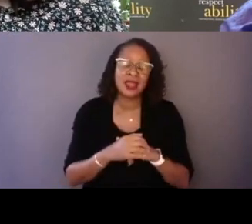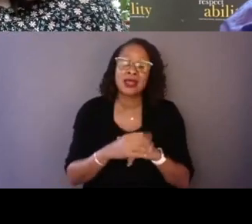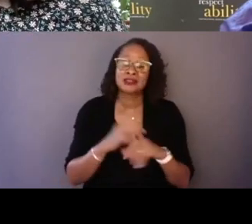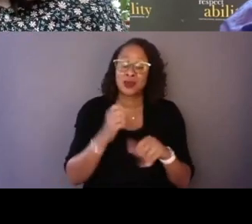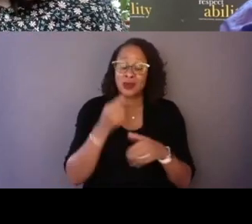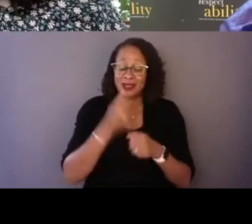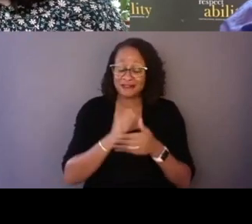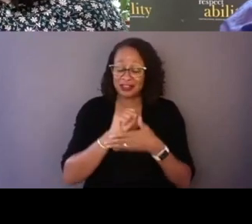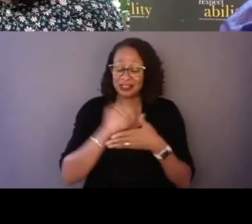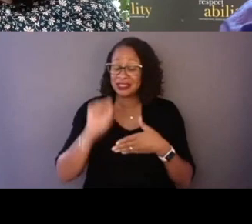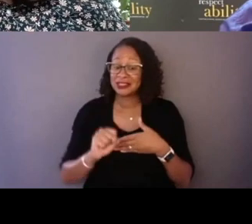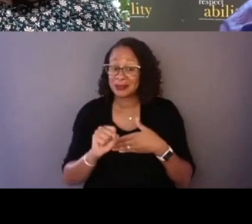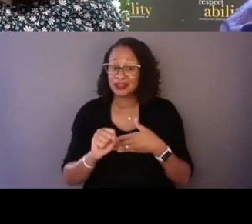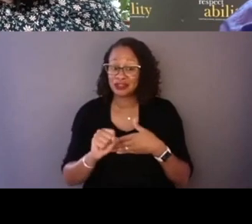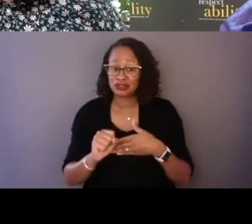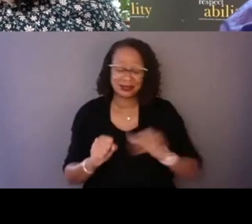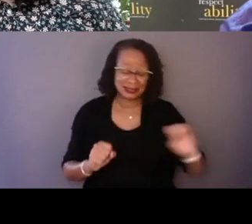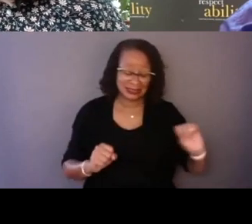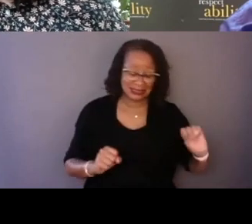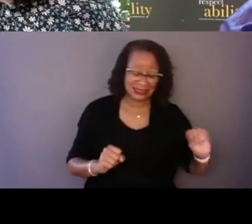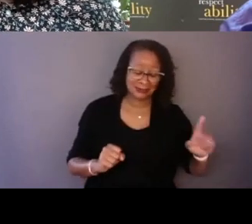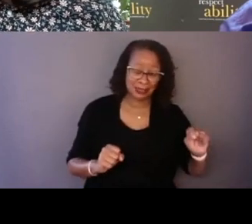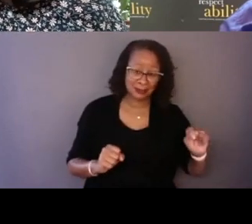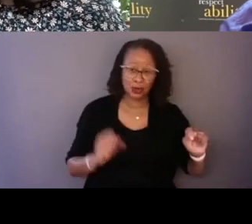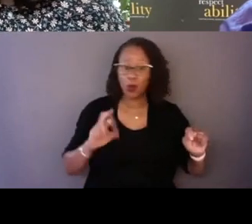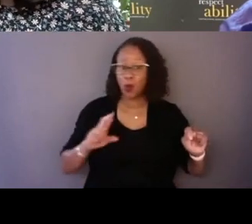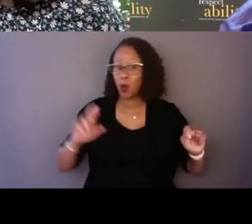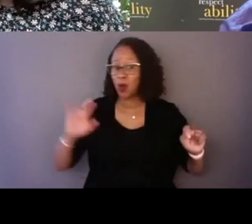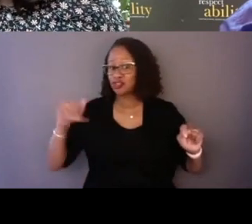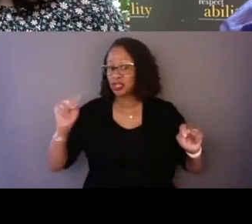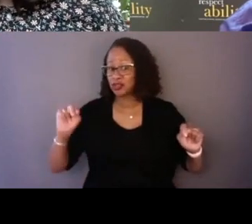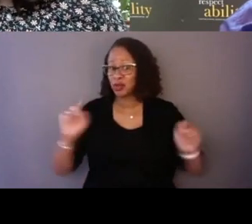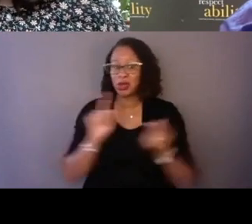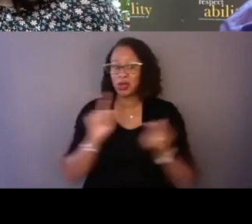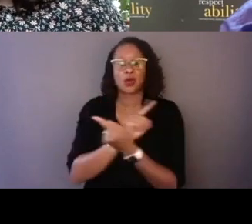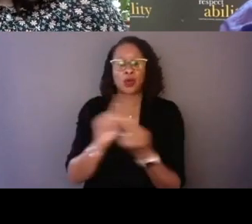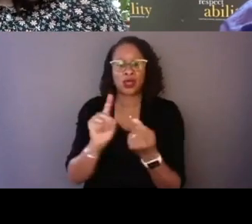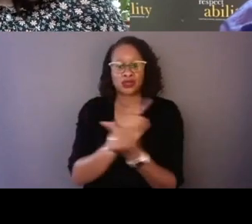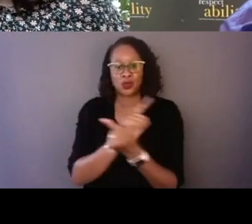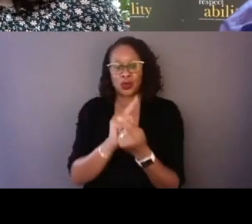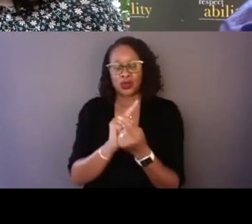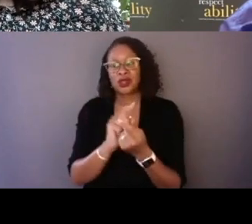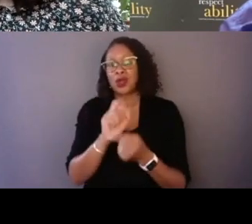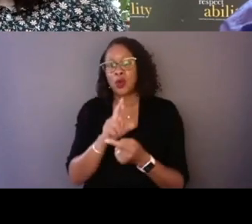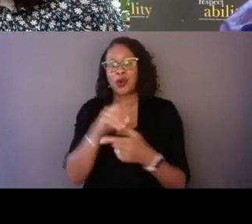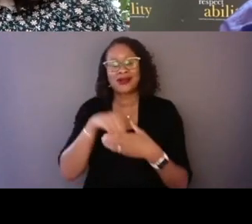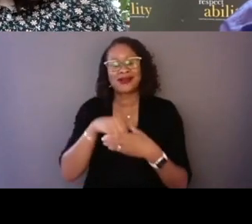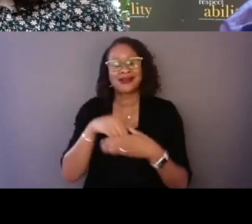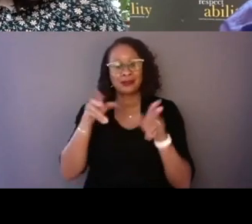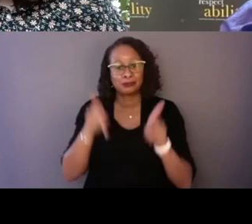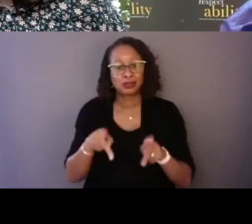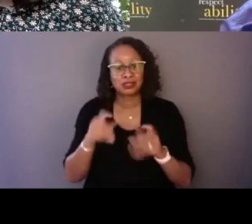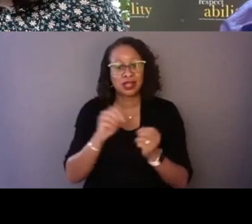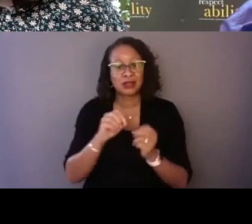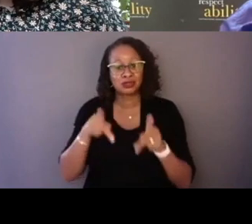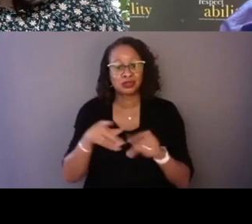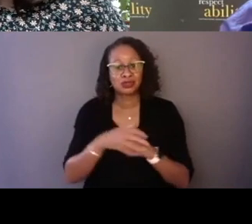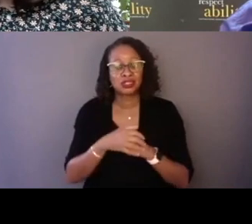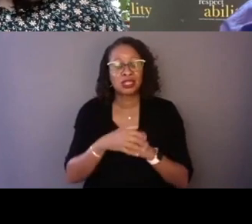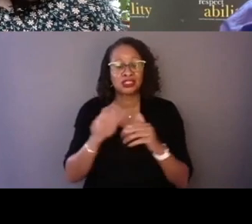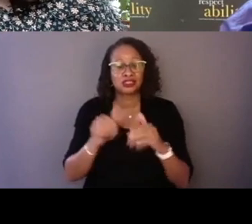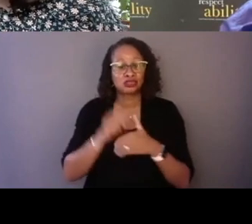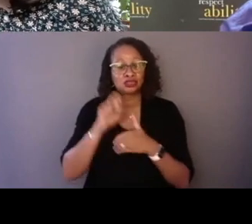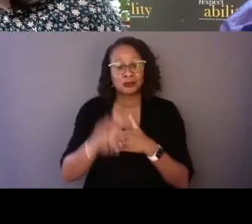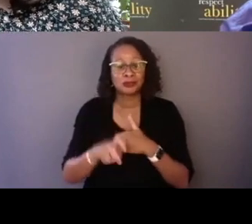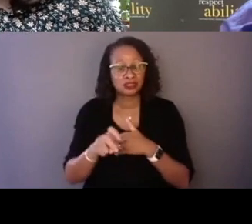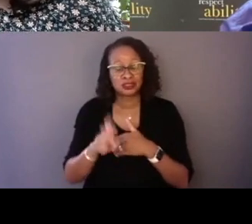we offer some one-on-one virtual, or if we can, in-person opportunities to jump into disability inclusion